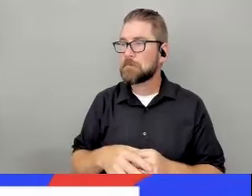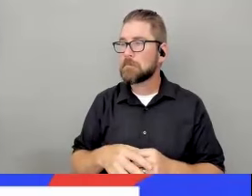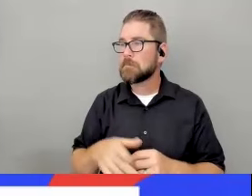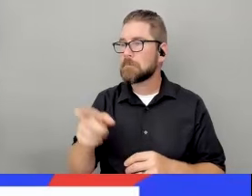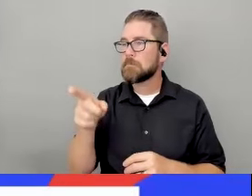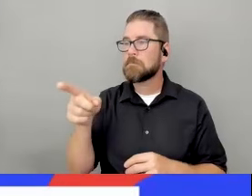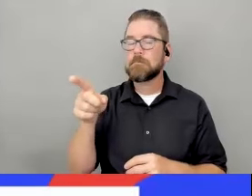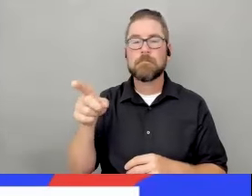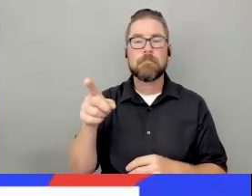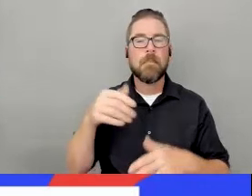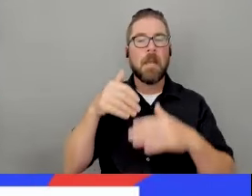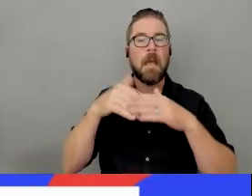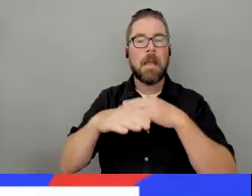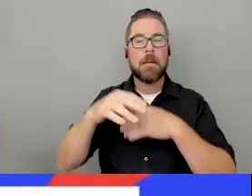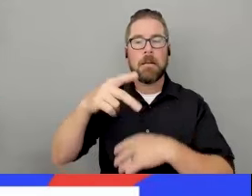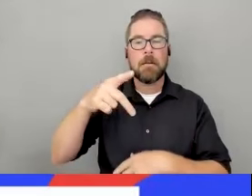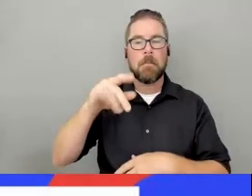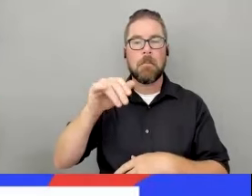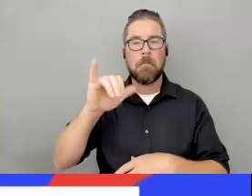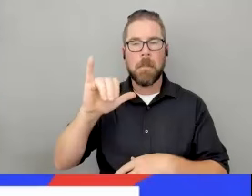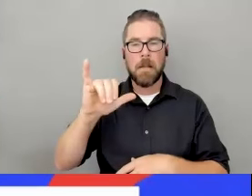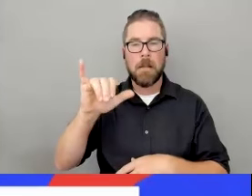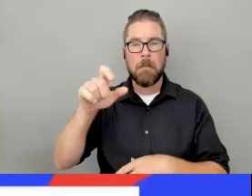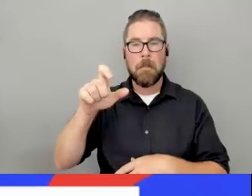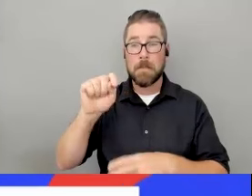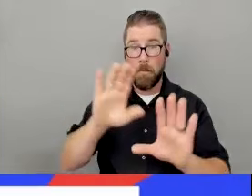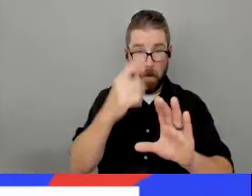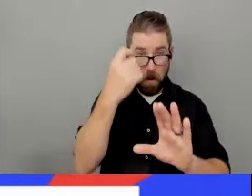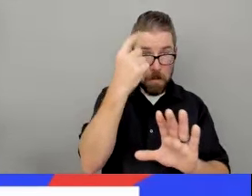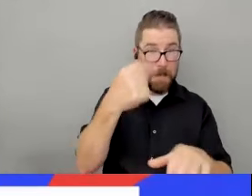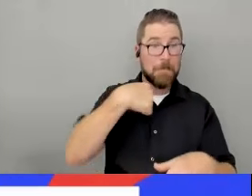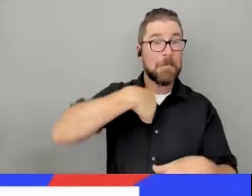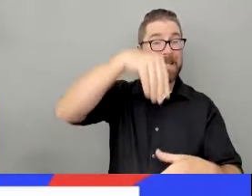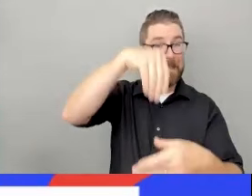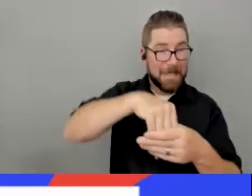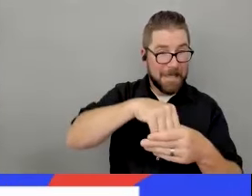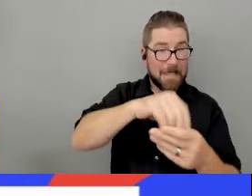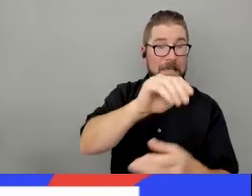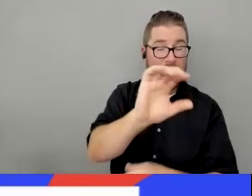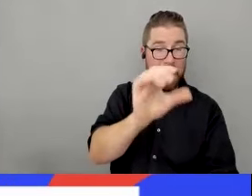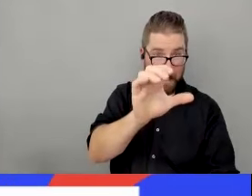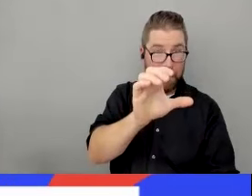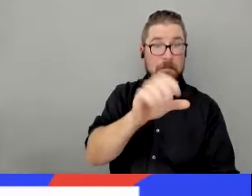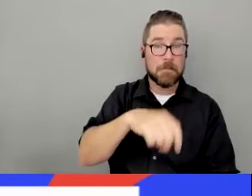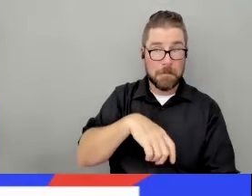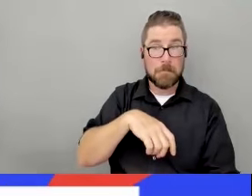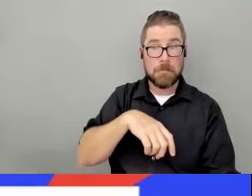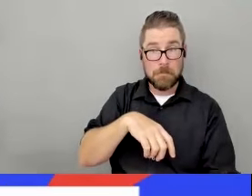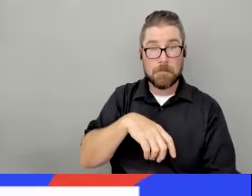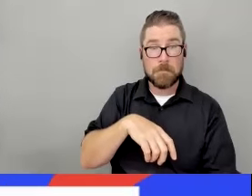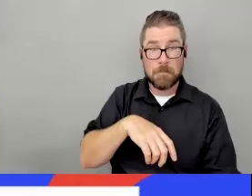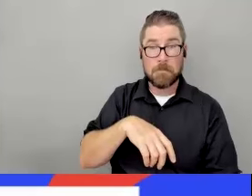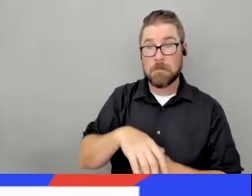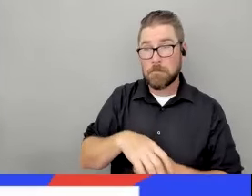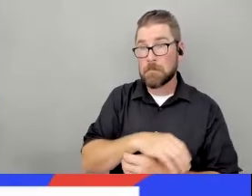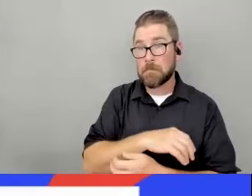there. But I'm Okay. in Canvas. I'm in Canvas. Okay. I'm in Canvas. So Okay. from